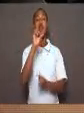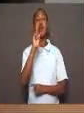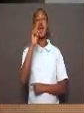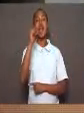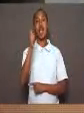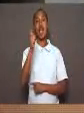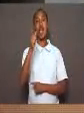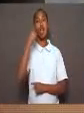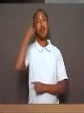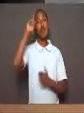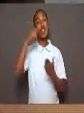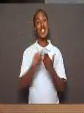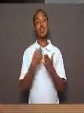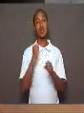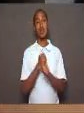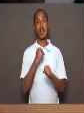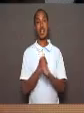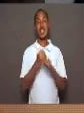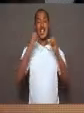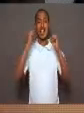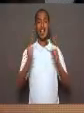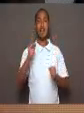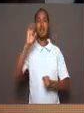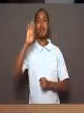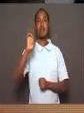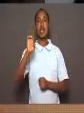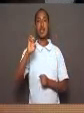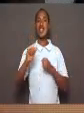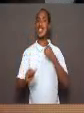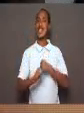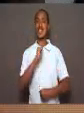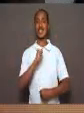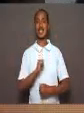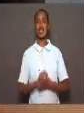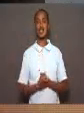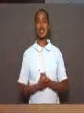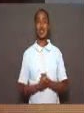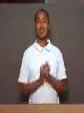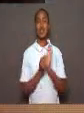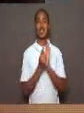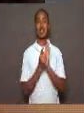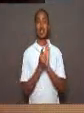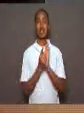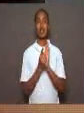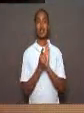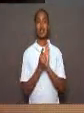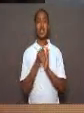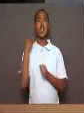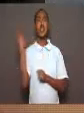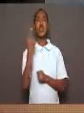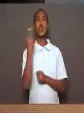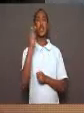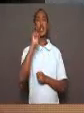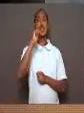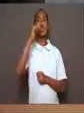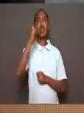1A for this preparation can be dangerous. For example, using